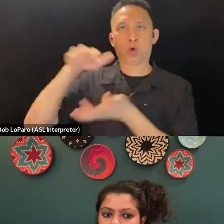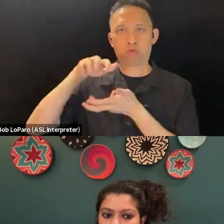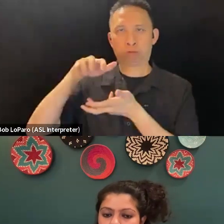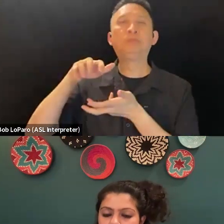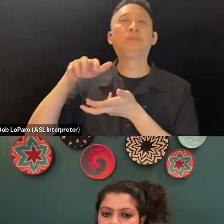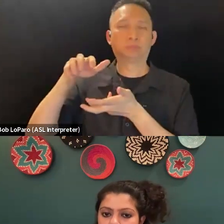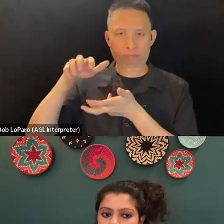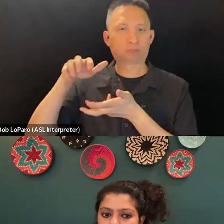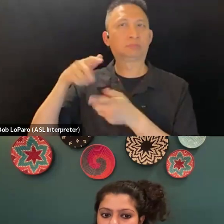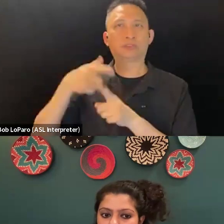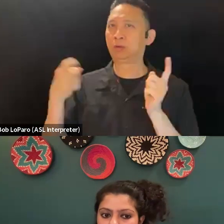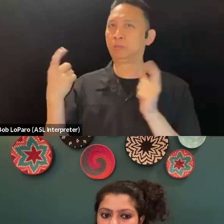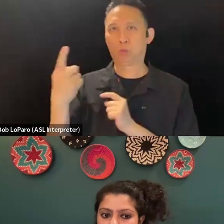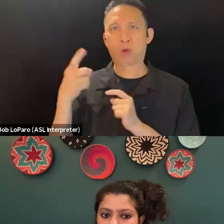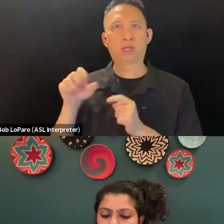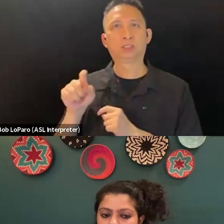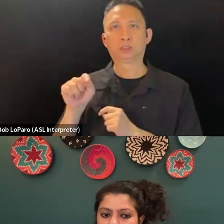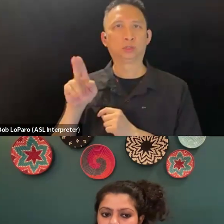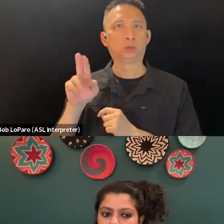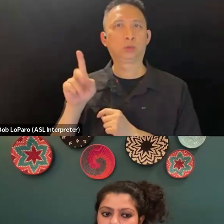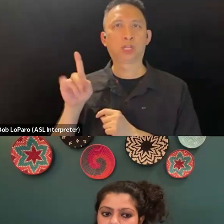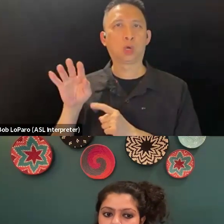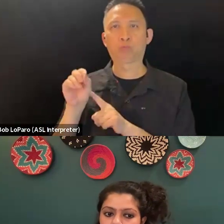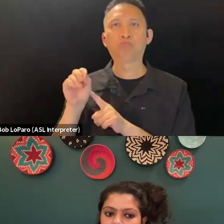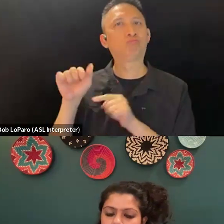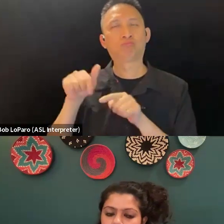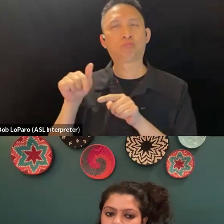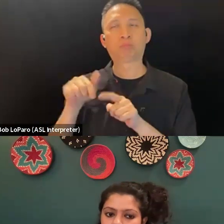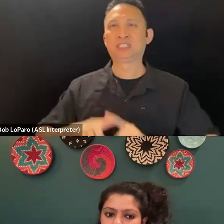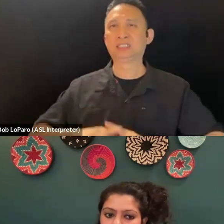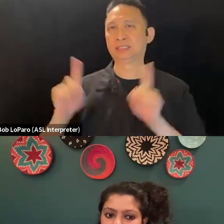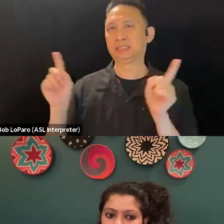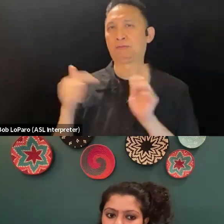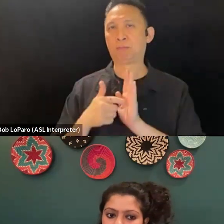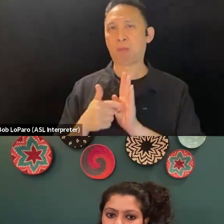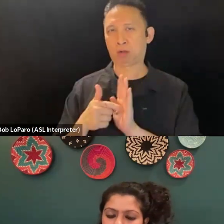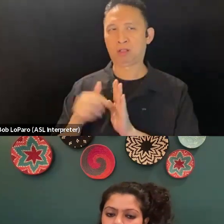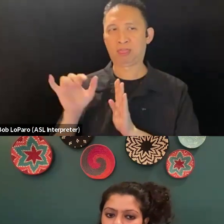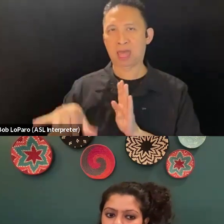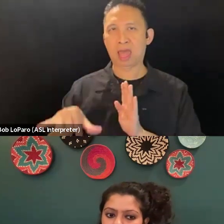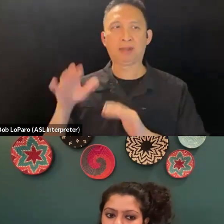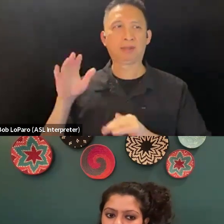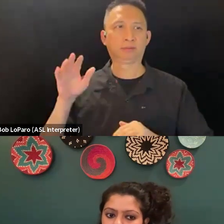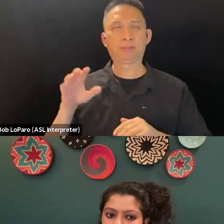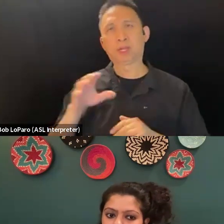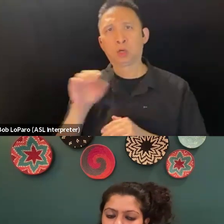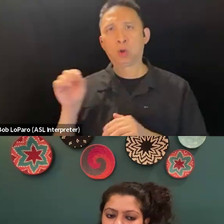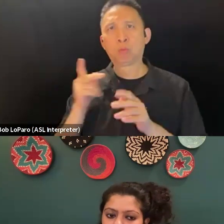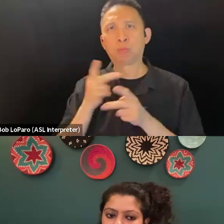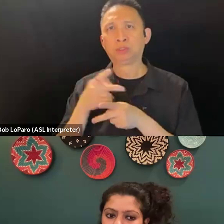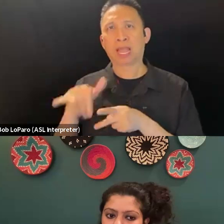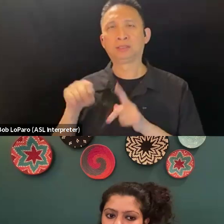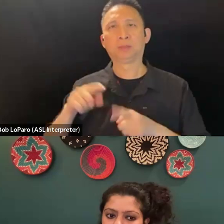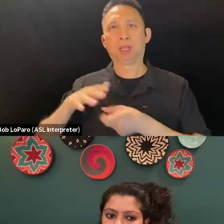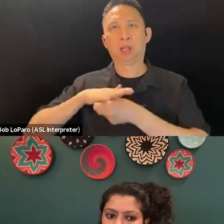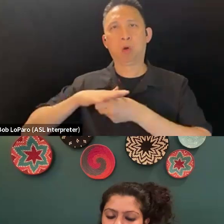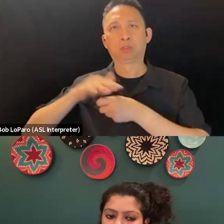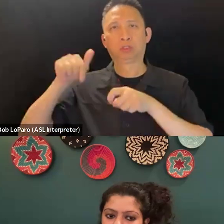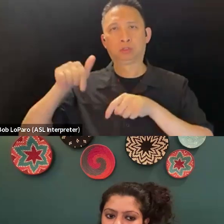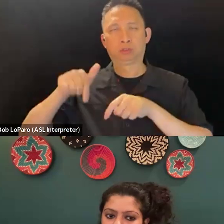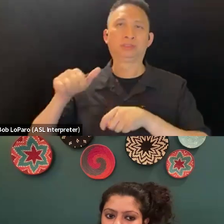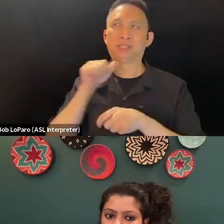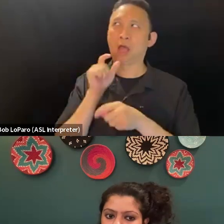like learning everything there was about co-productions, private equity, what are the funds, what are they funding, what are the